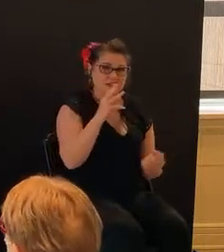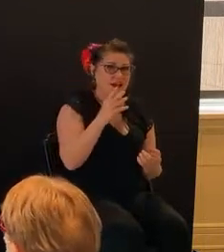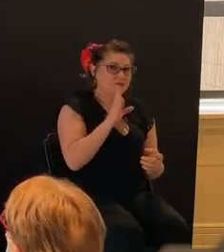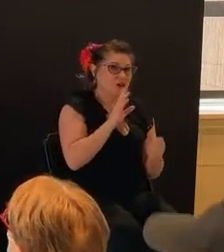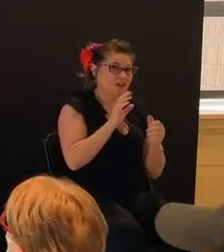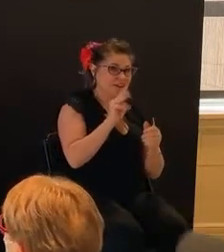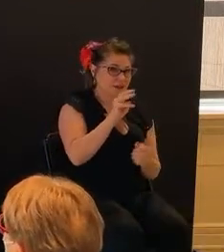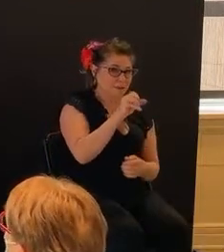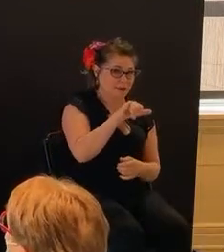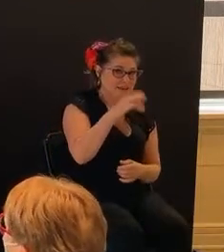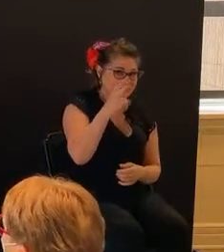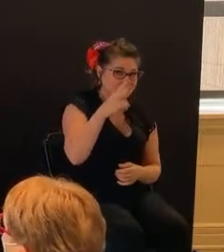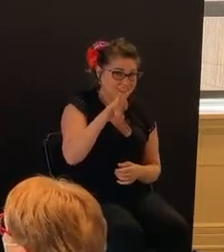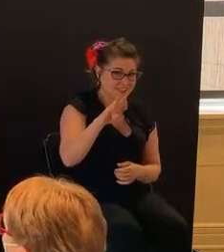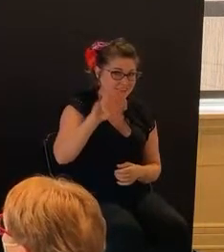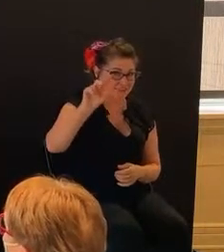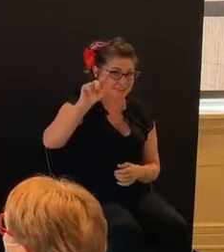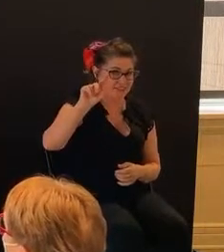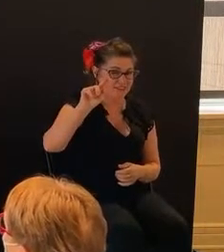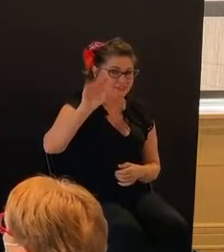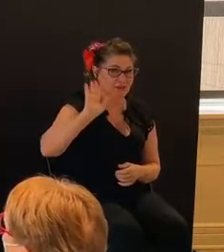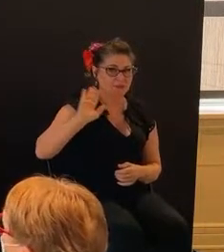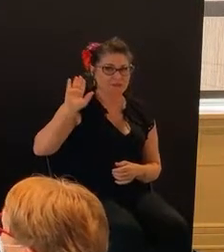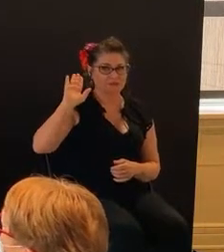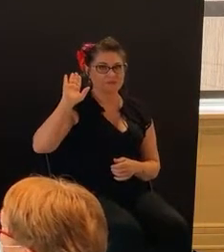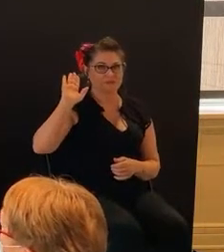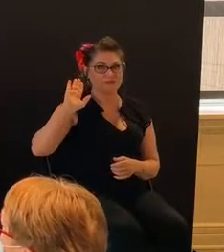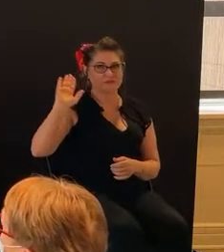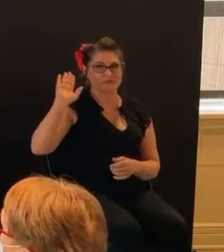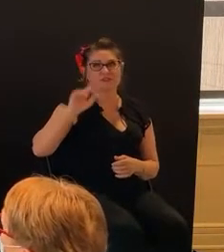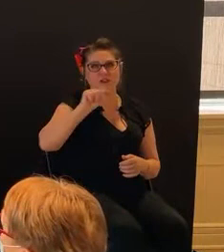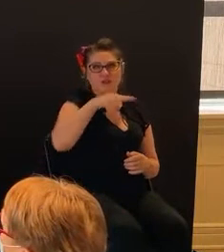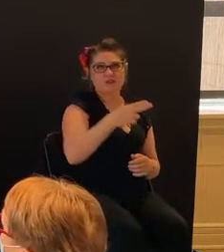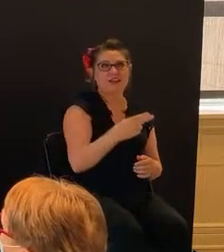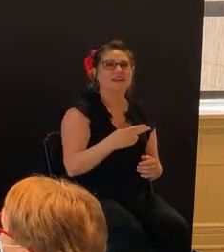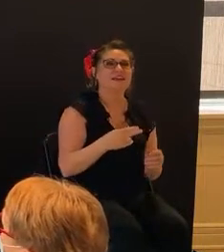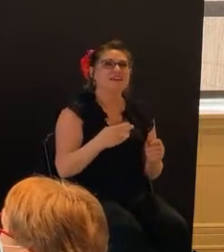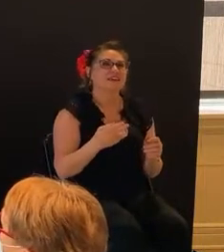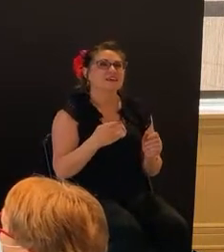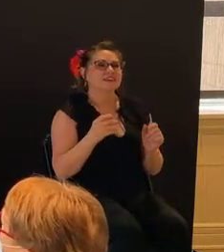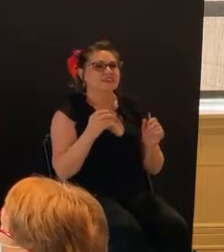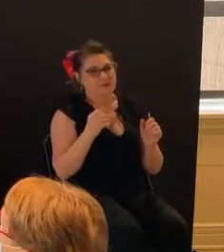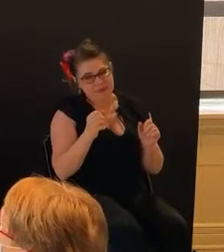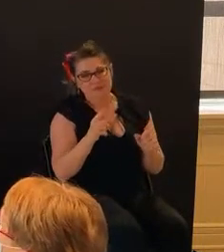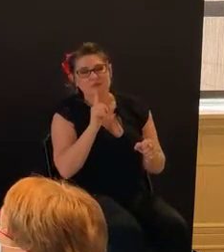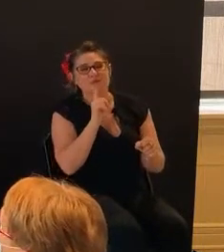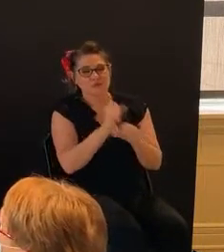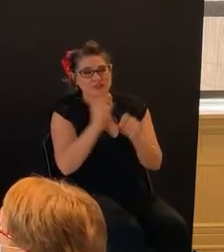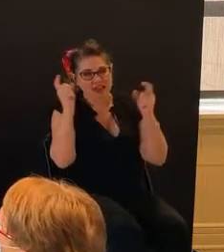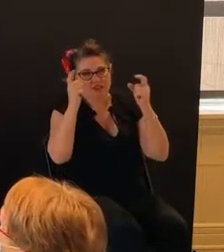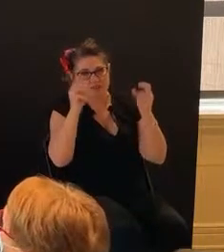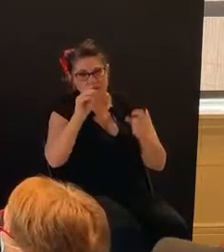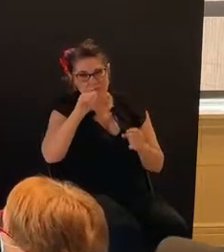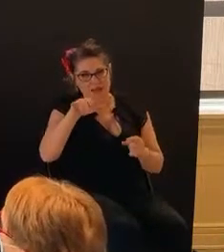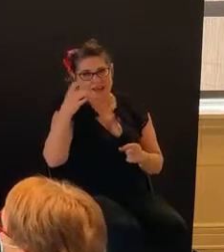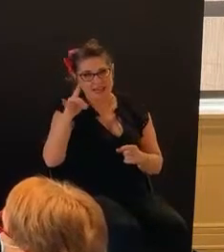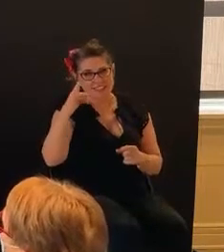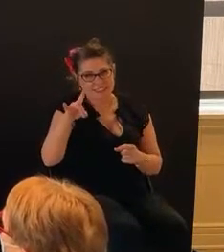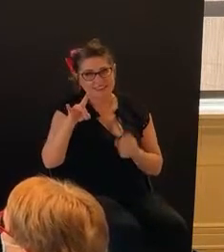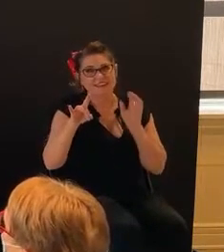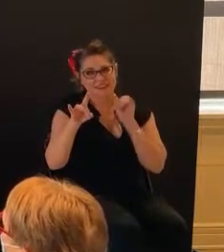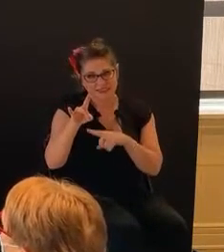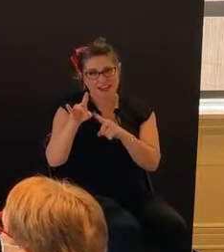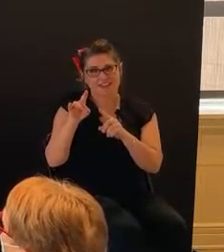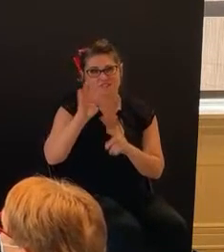May 18th is a Thursday. But, if, you know, if we could, we'd be here on May 18th, and that would be the 43rd anniversary of the